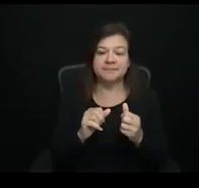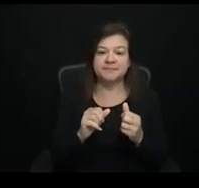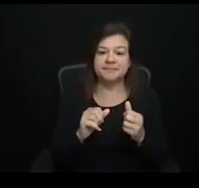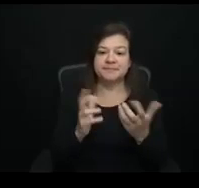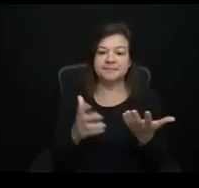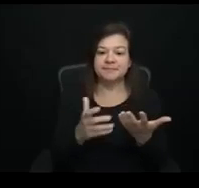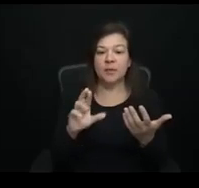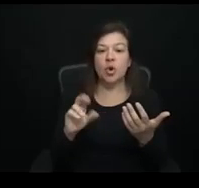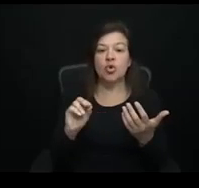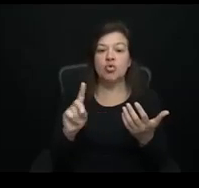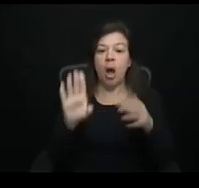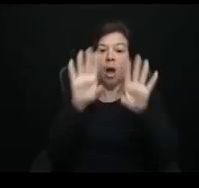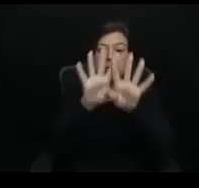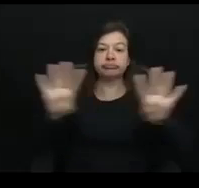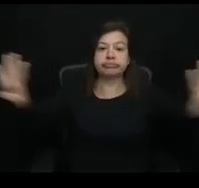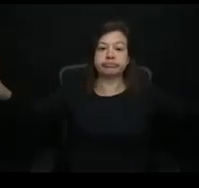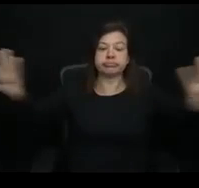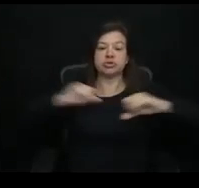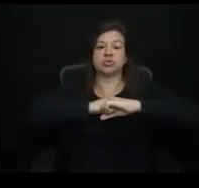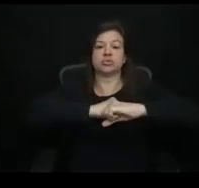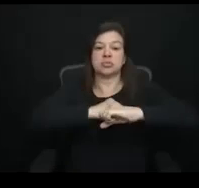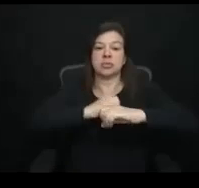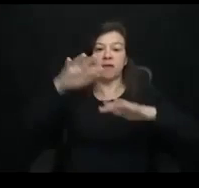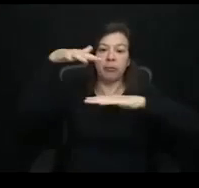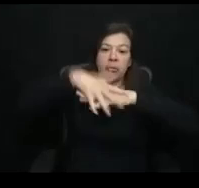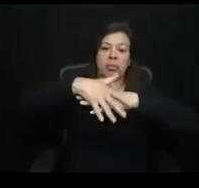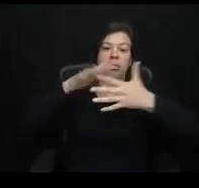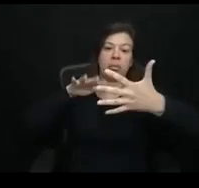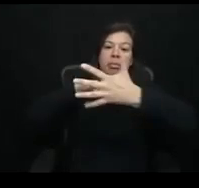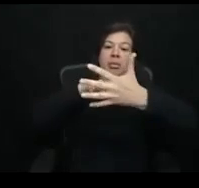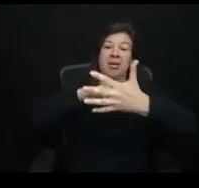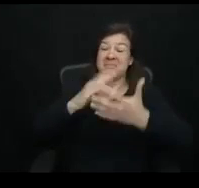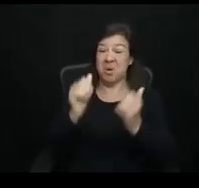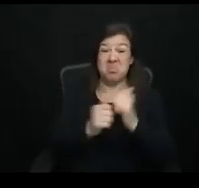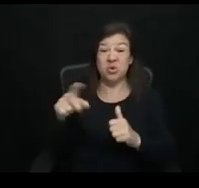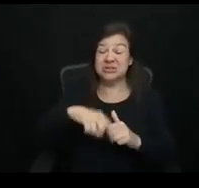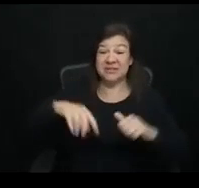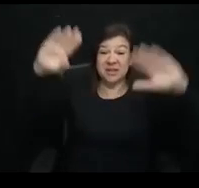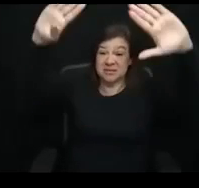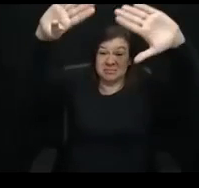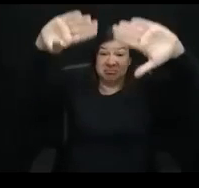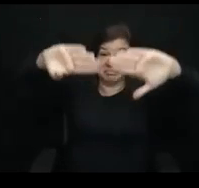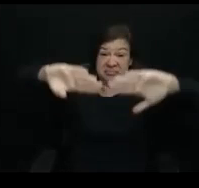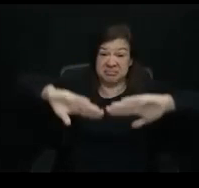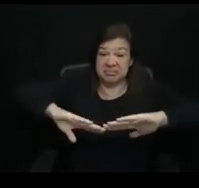engineering to catch rocks and things like that. But a lot of these areas are just too steep, and there's not